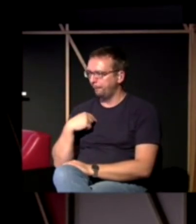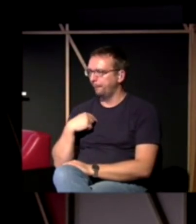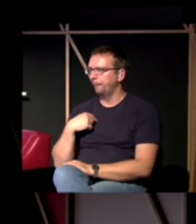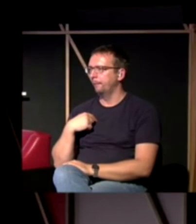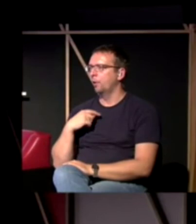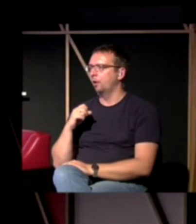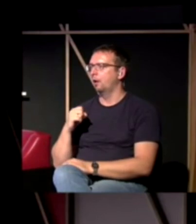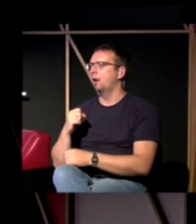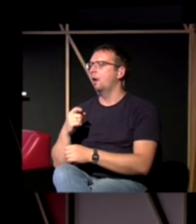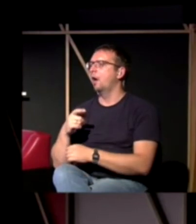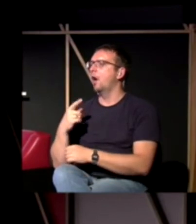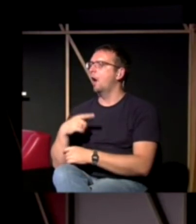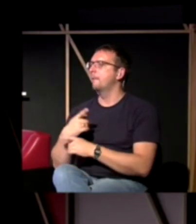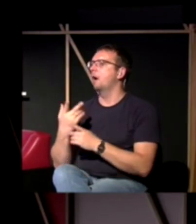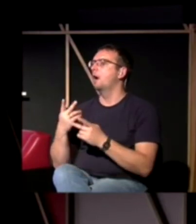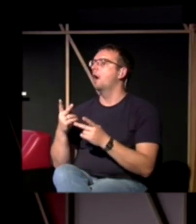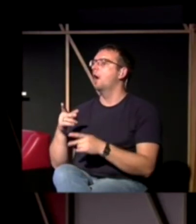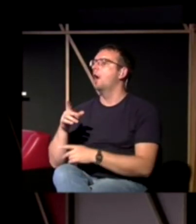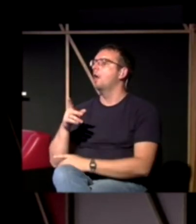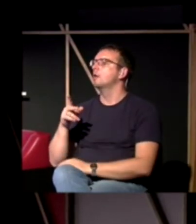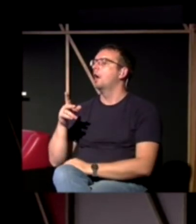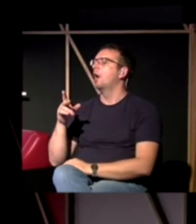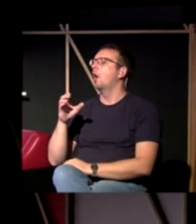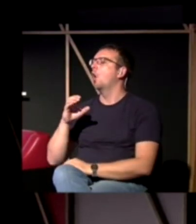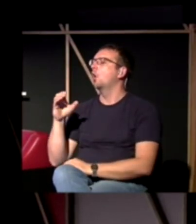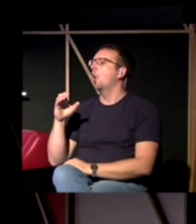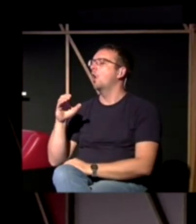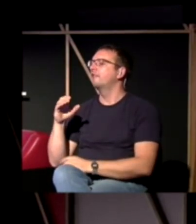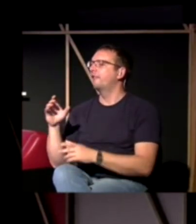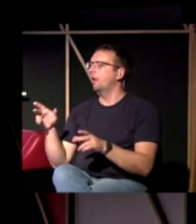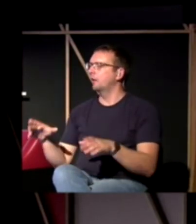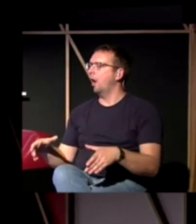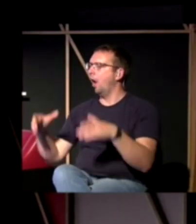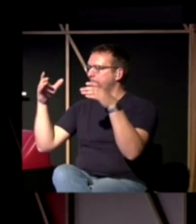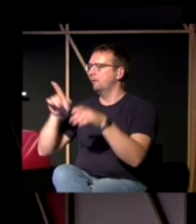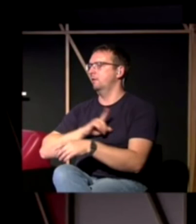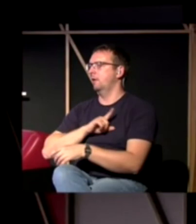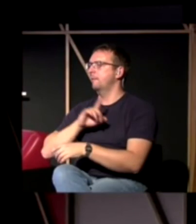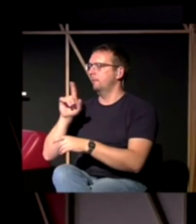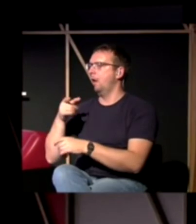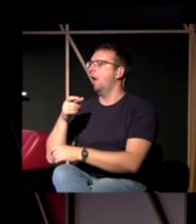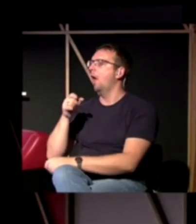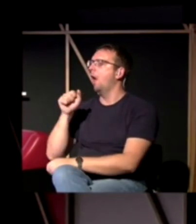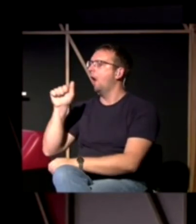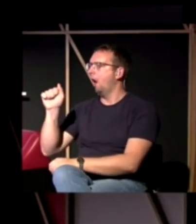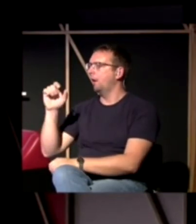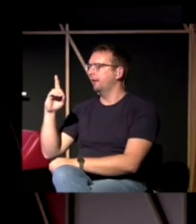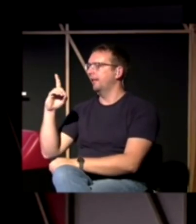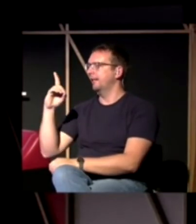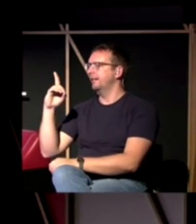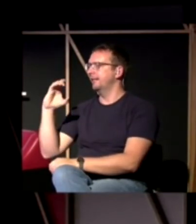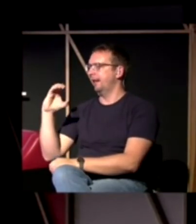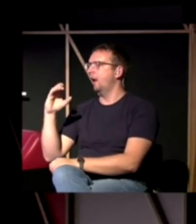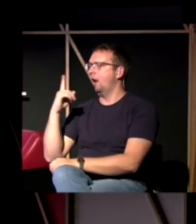and FIFA World Cup last year tournament. Just a few comments. You have spoken brilliantly,